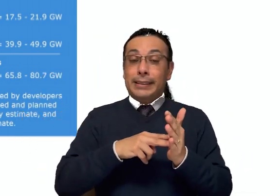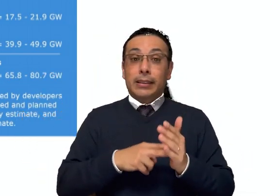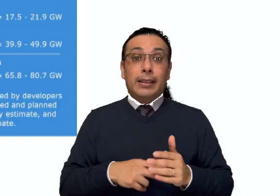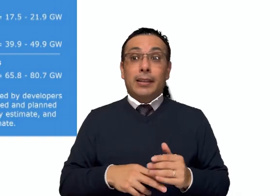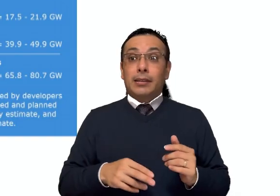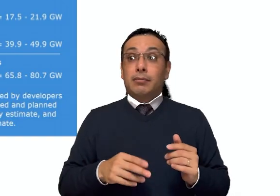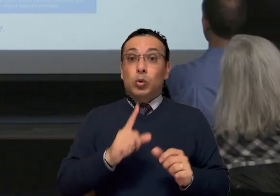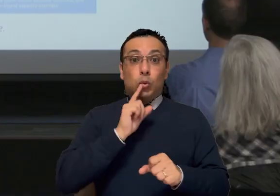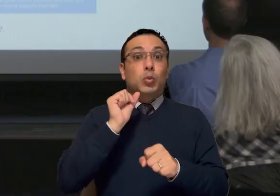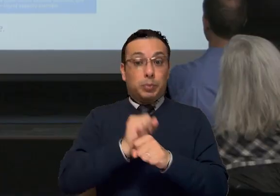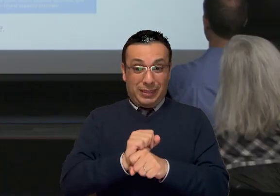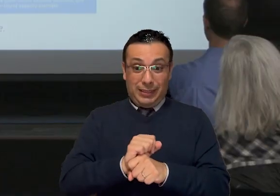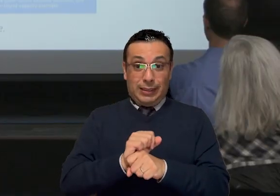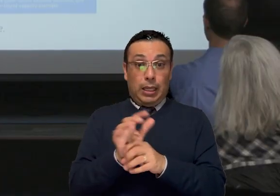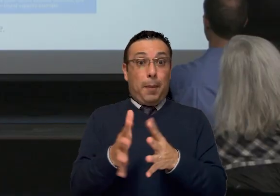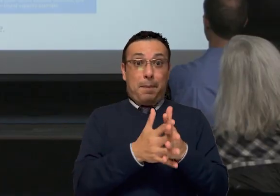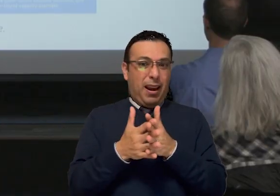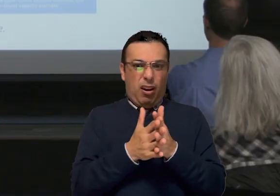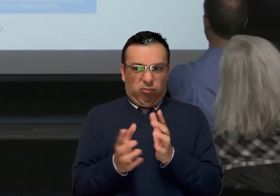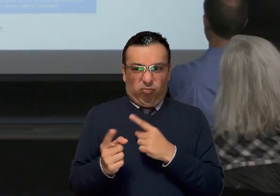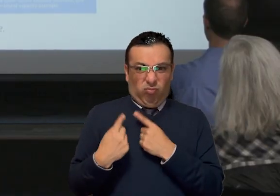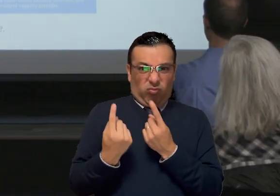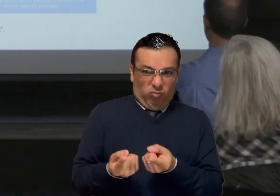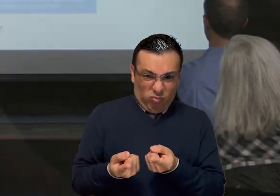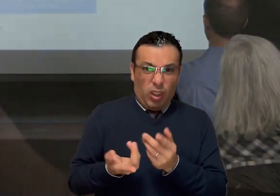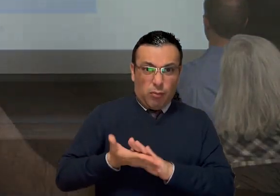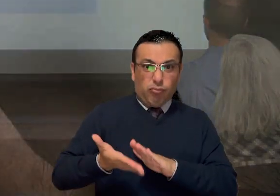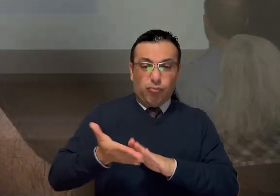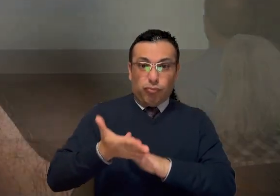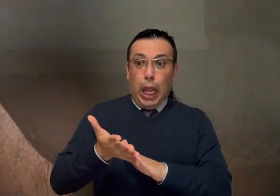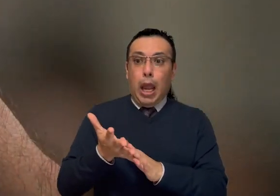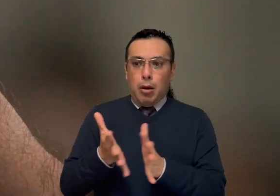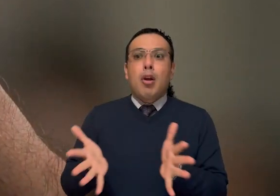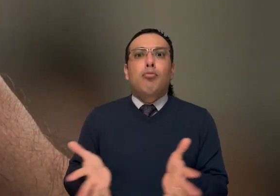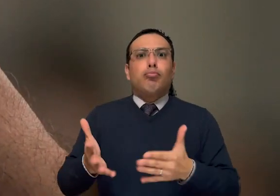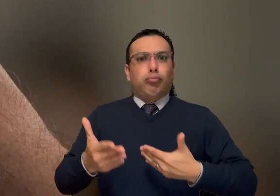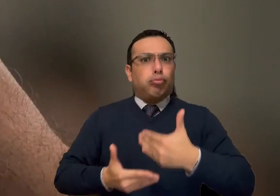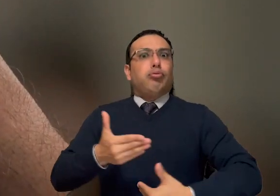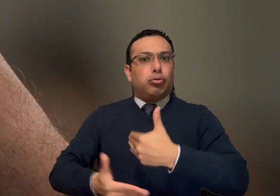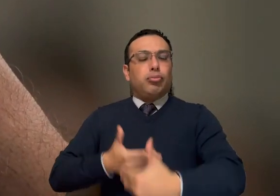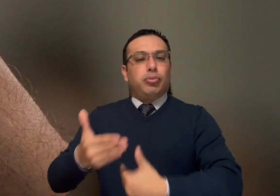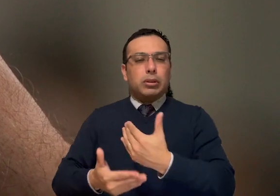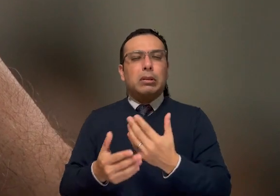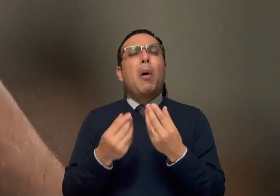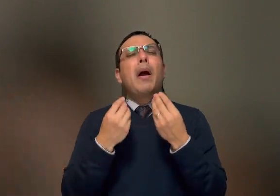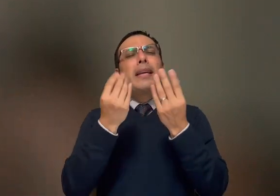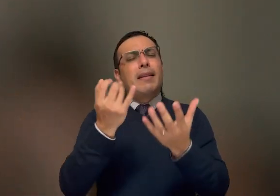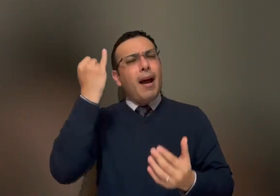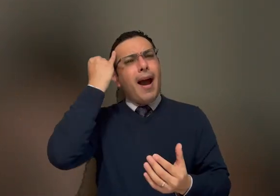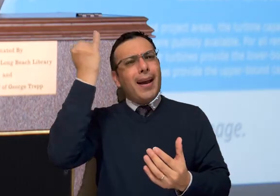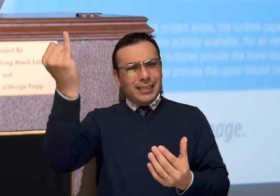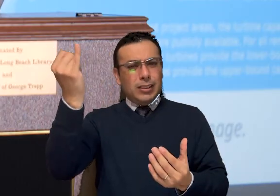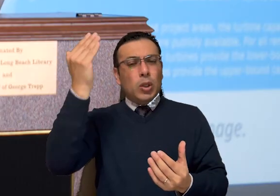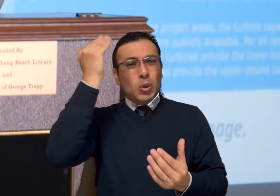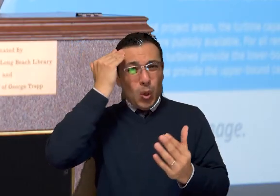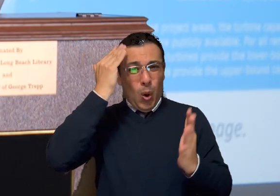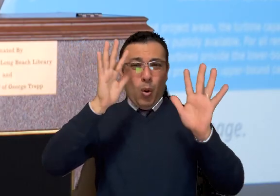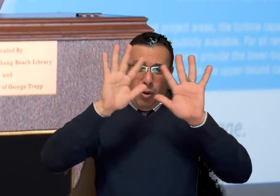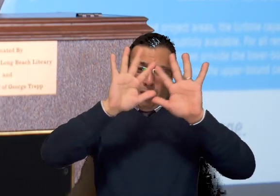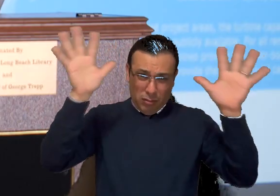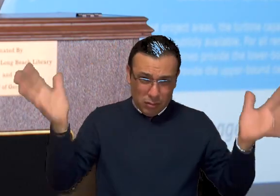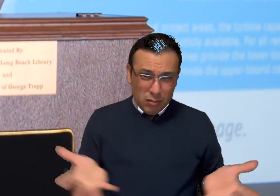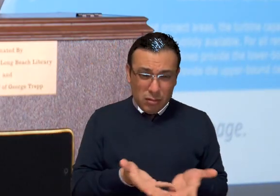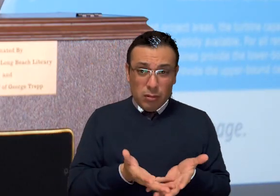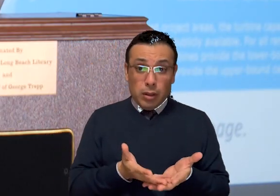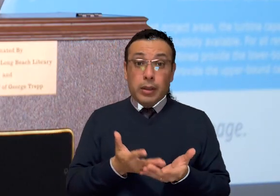really here in America. It's being advanced. And I just wanted to give you context of what's happening here